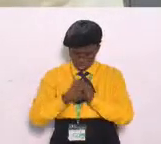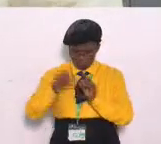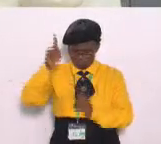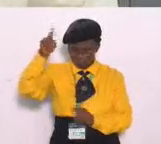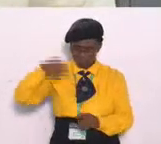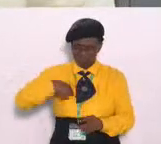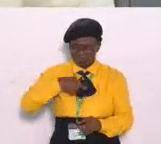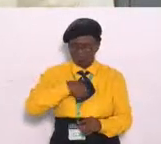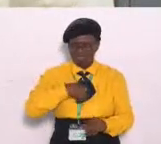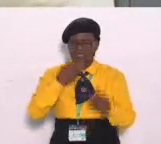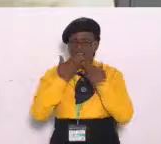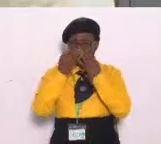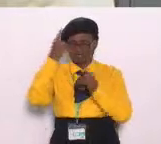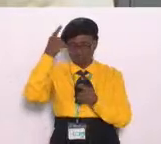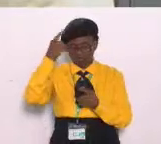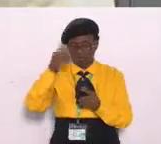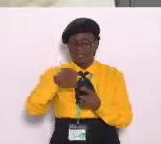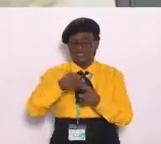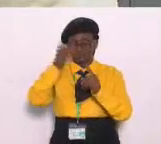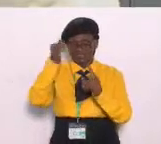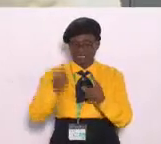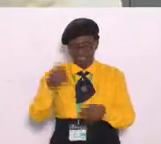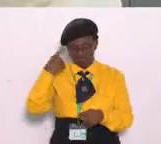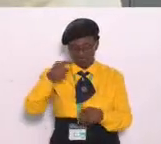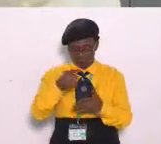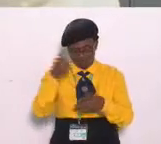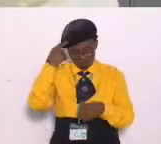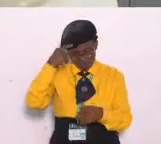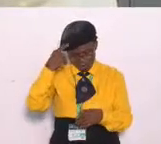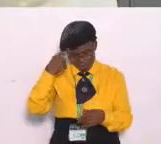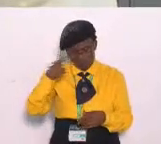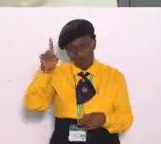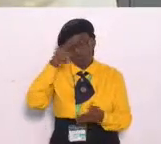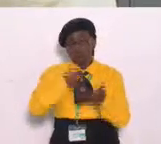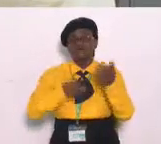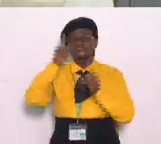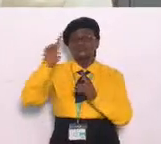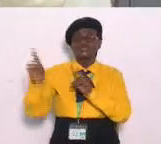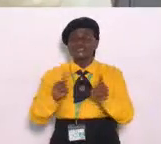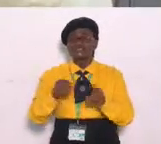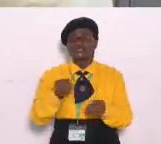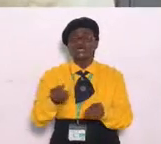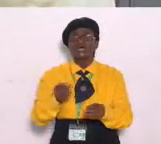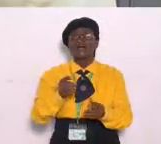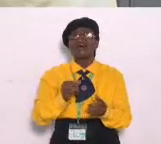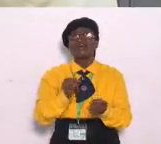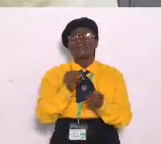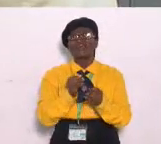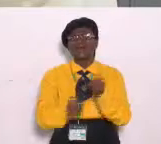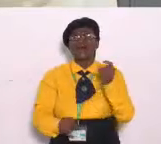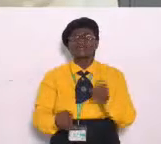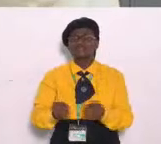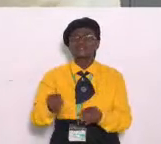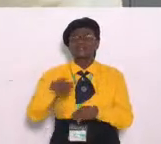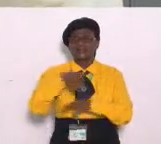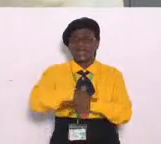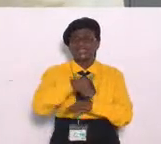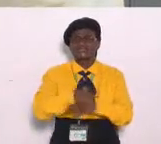We thank you especially for what you did last night. We thank you for what you are going to do again